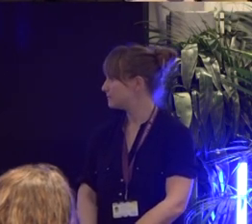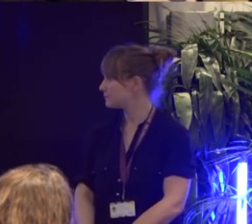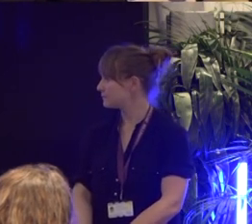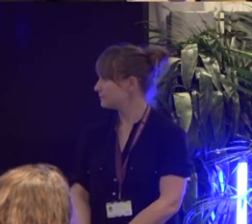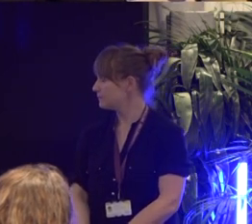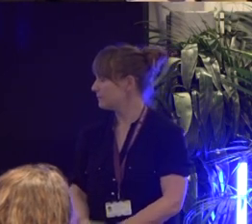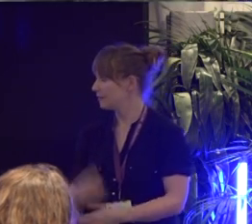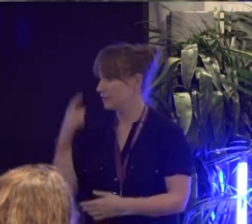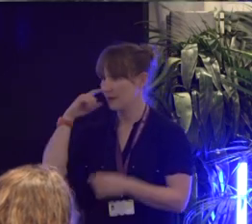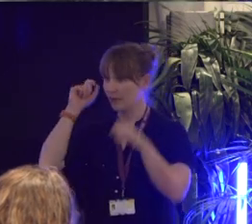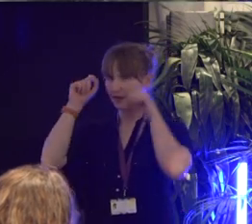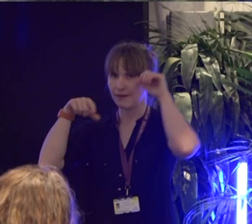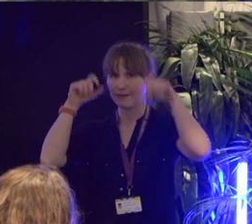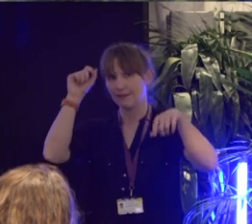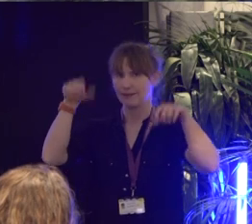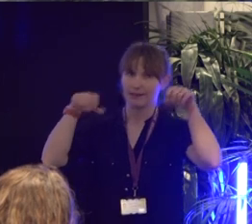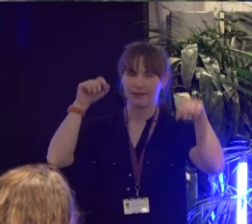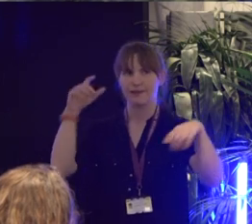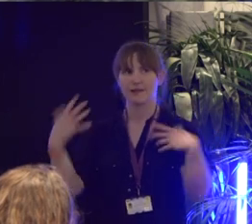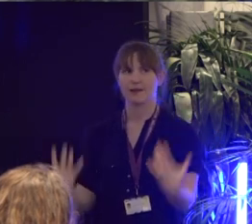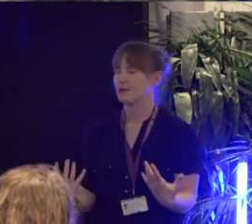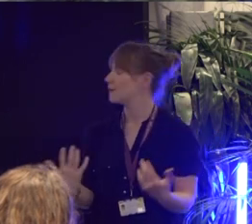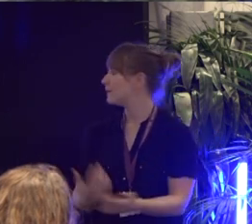Got loads of thoughts right now.